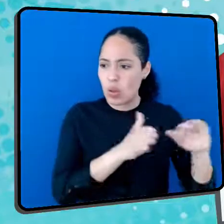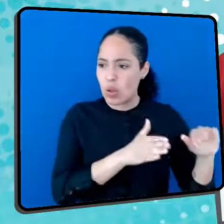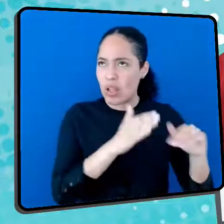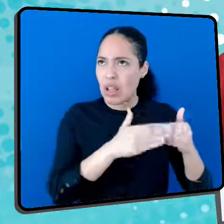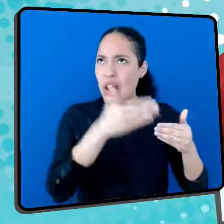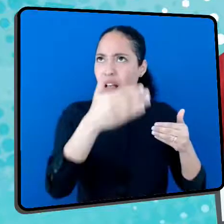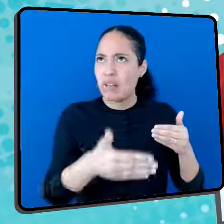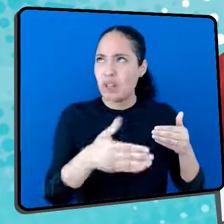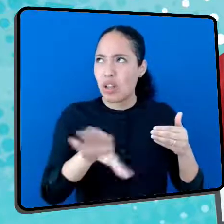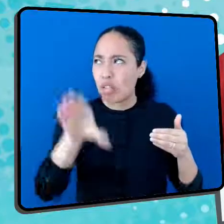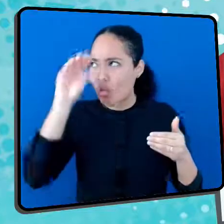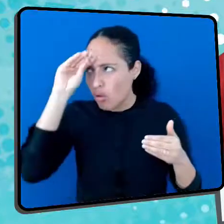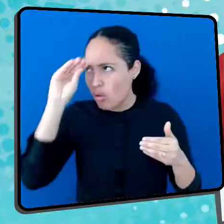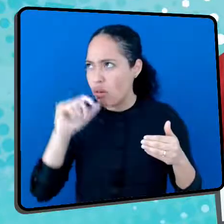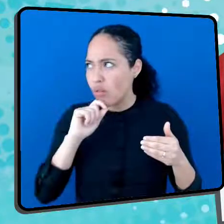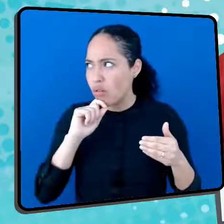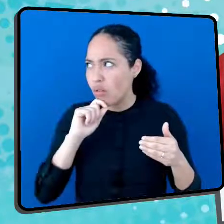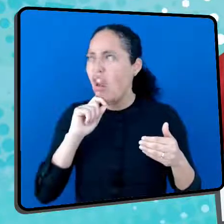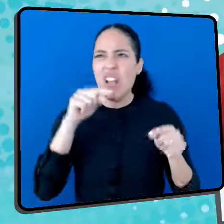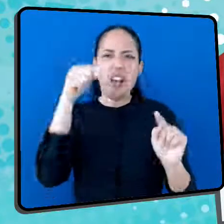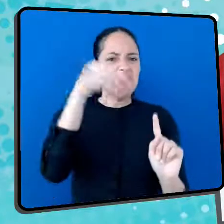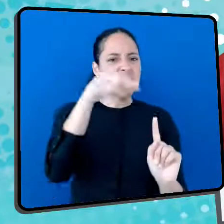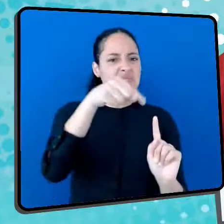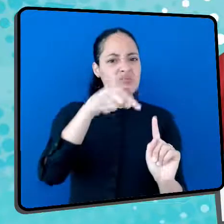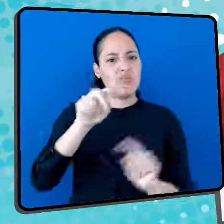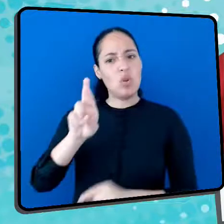no, I think that was the last thing.